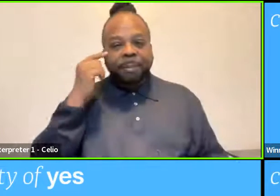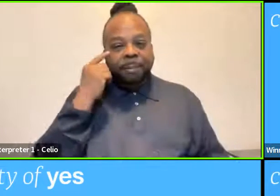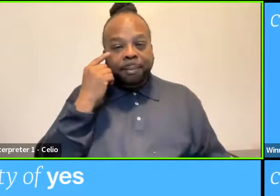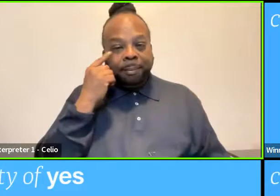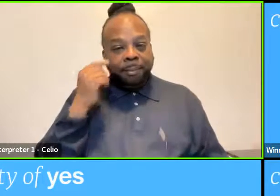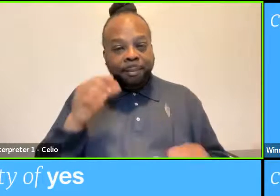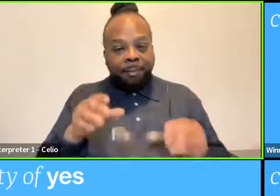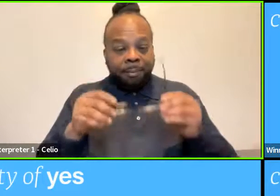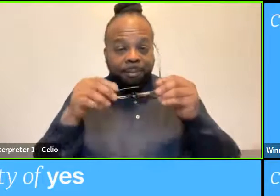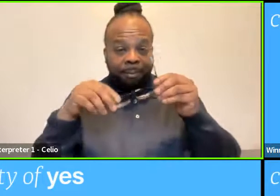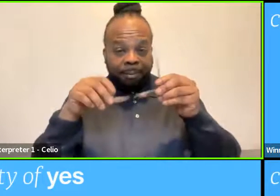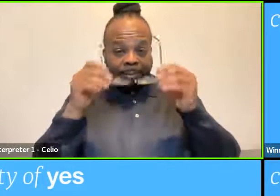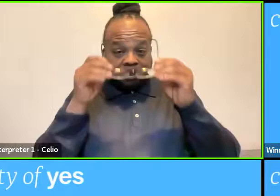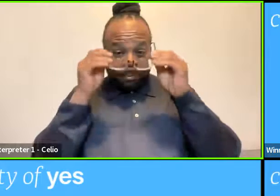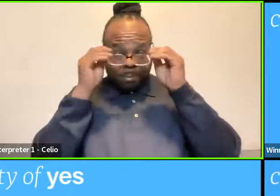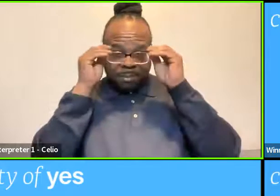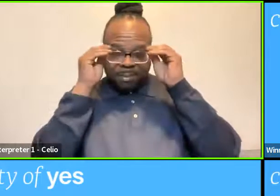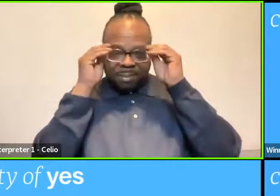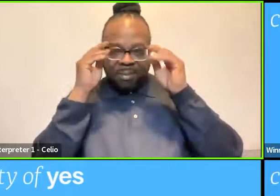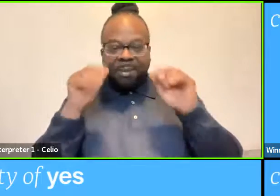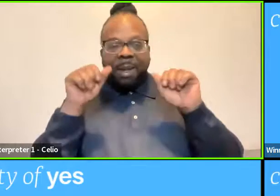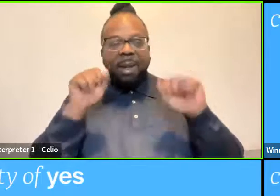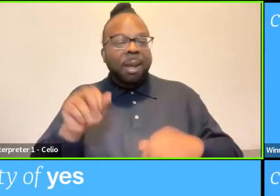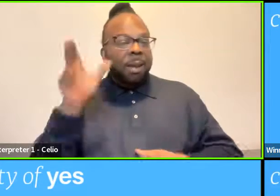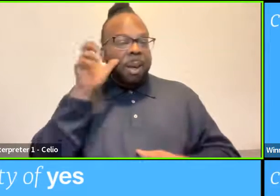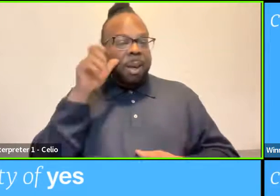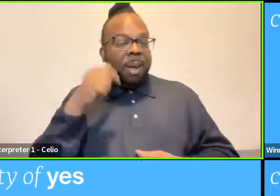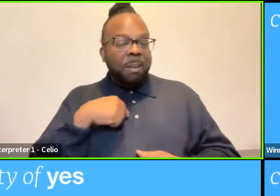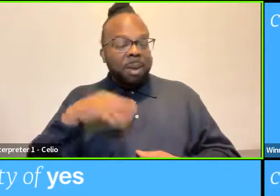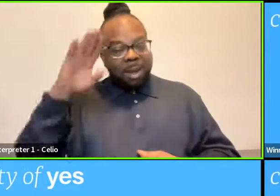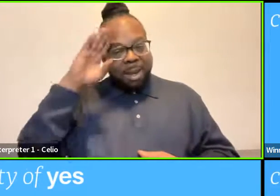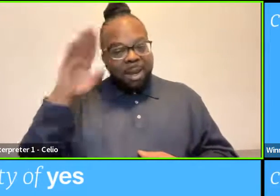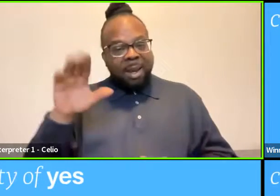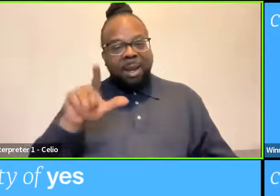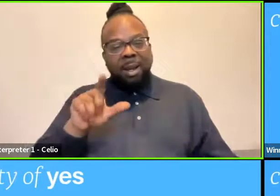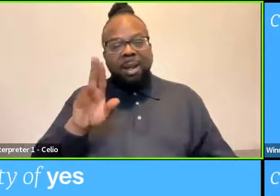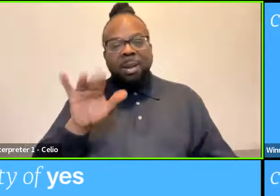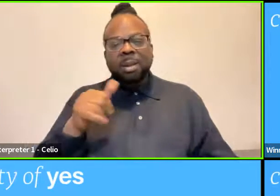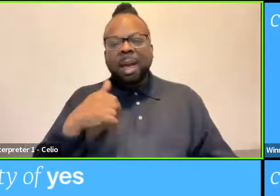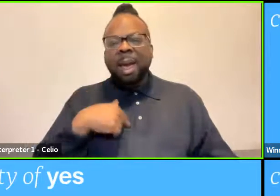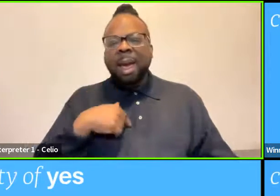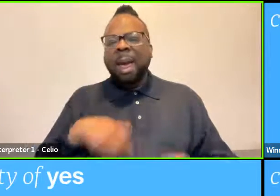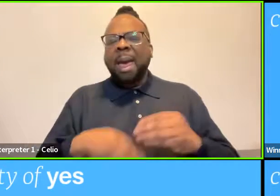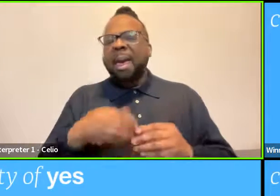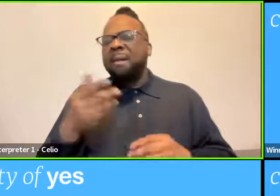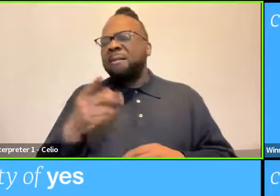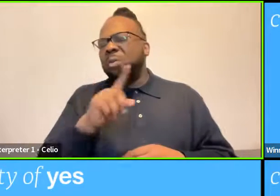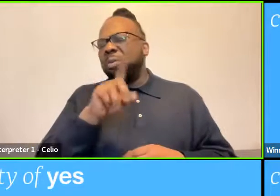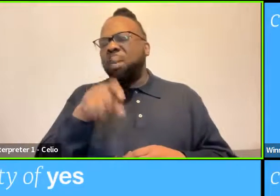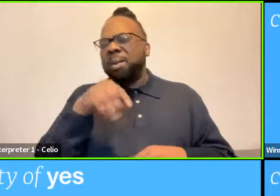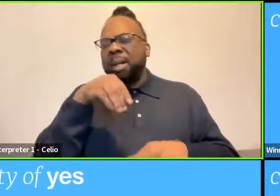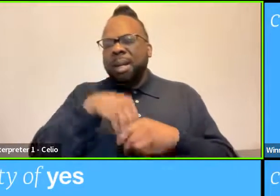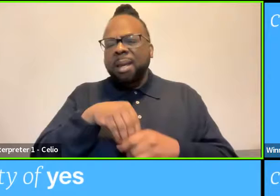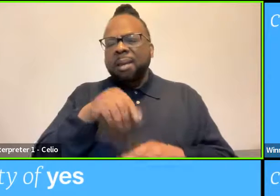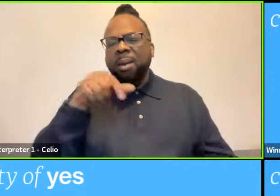Hello, hi, can you hear me? Hi, Lucy. Hi, I put a number of questions in the Q&A.